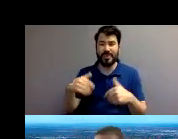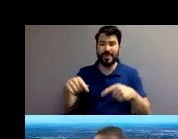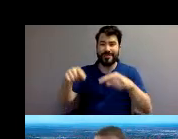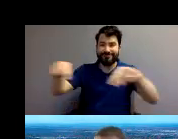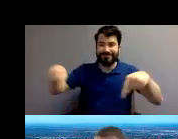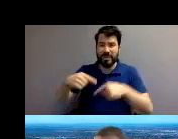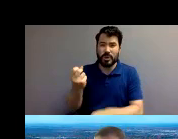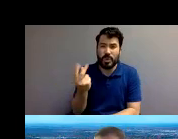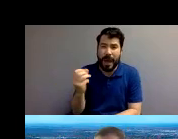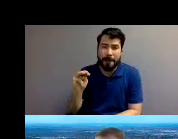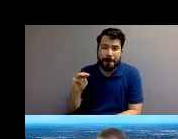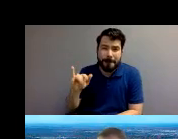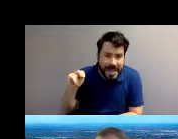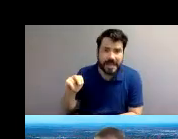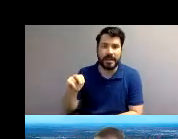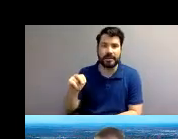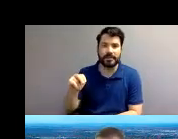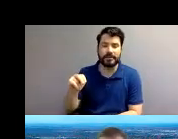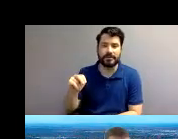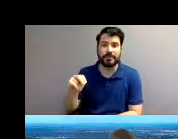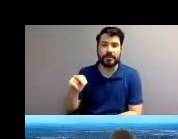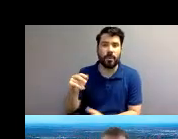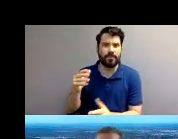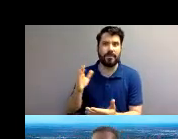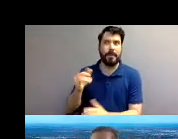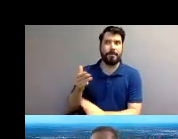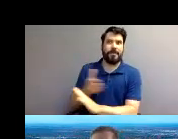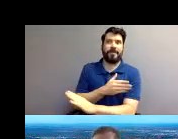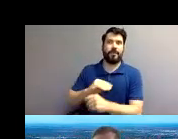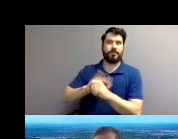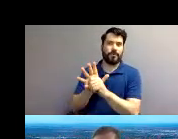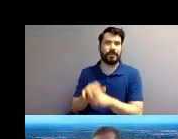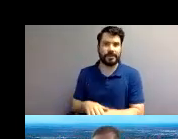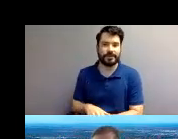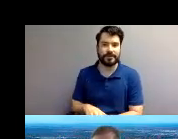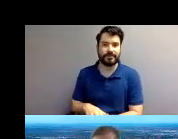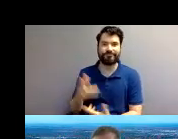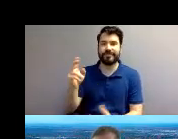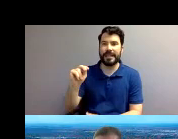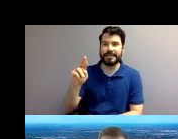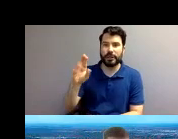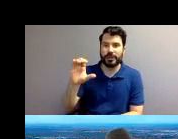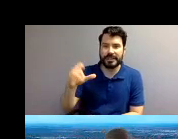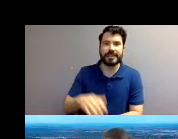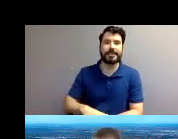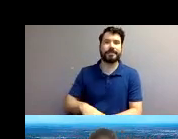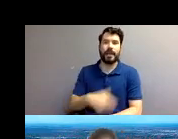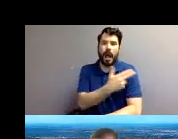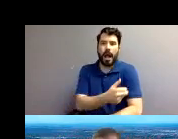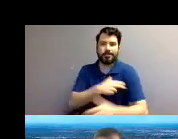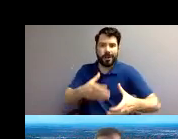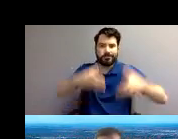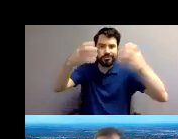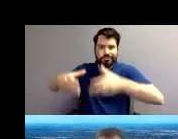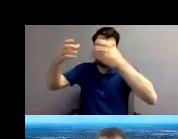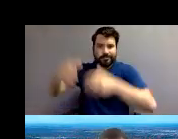before the pandemic. On the Hill, at NCRC, around Ann Arbor, and across the state. We work in clinics and